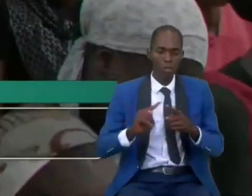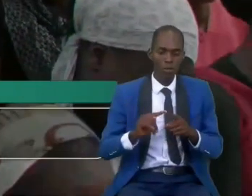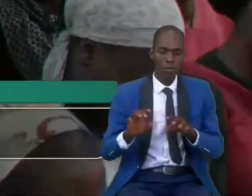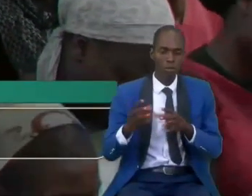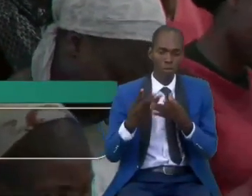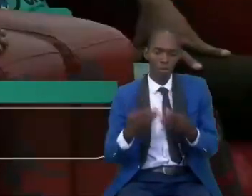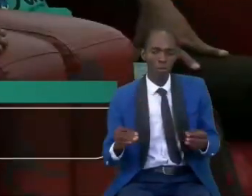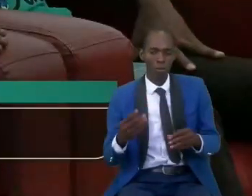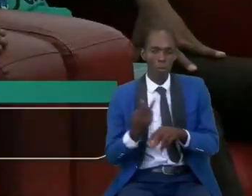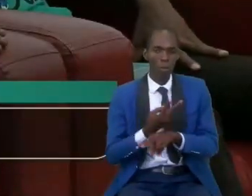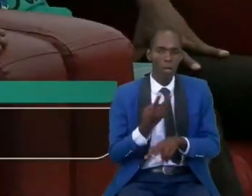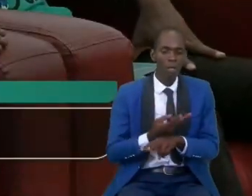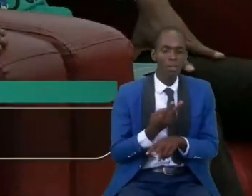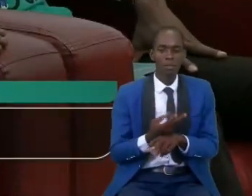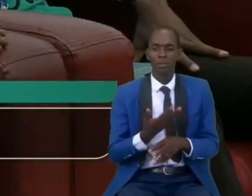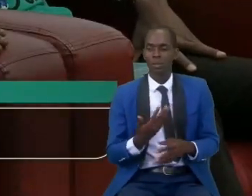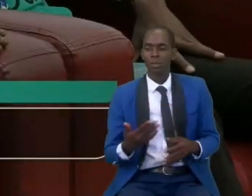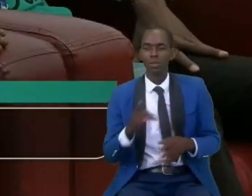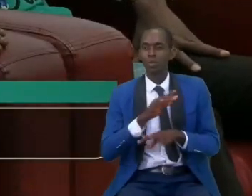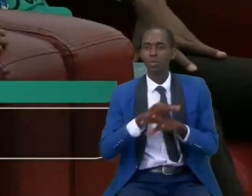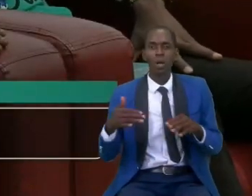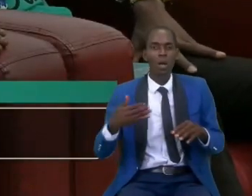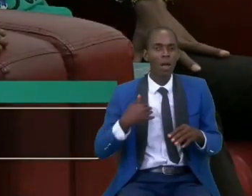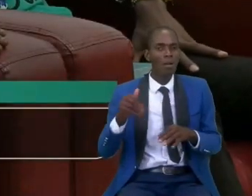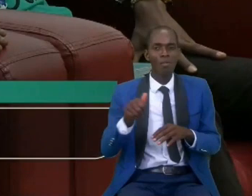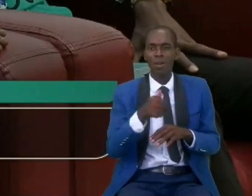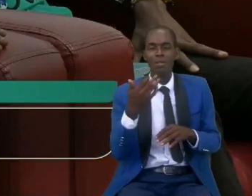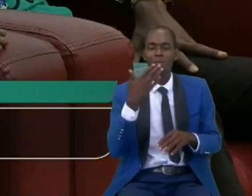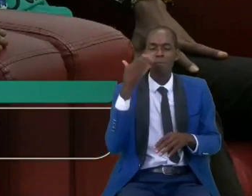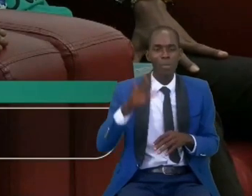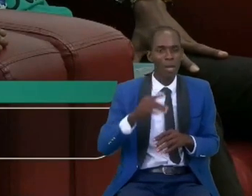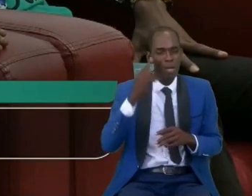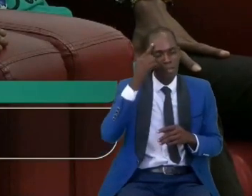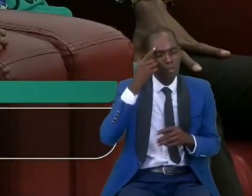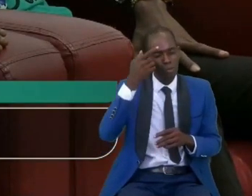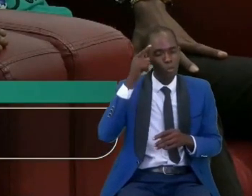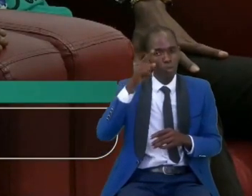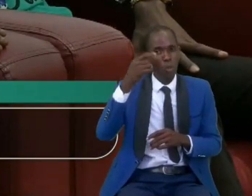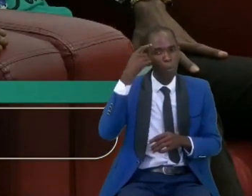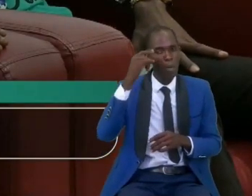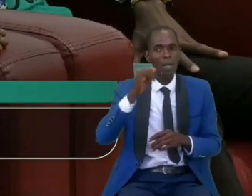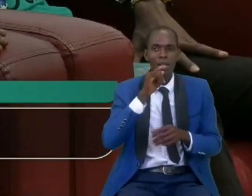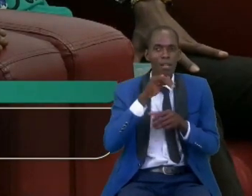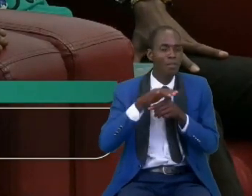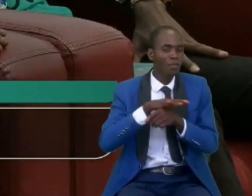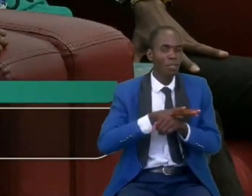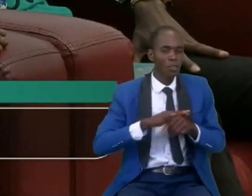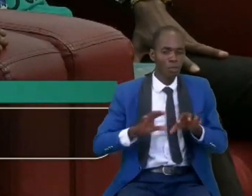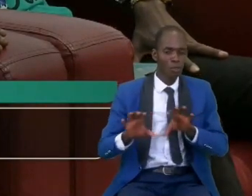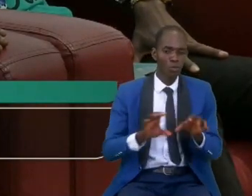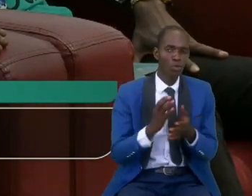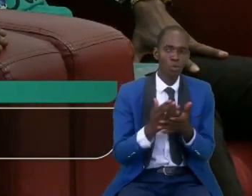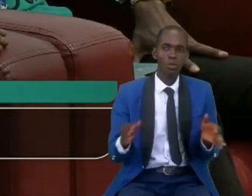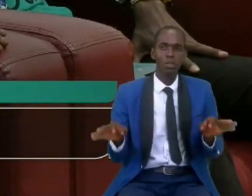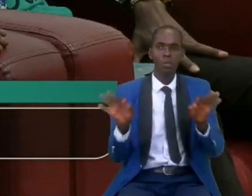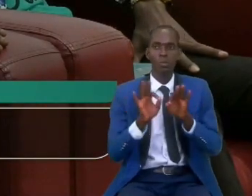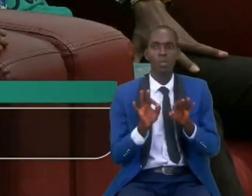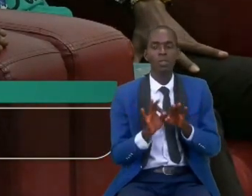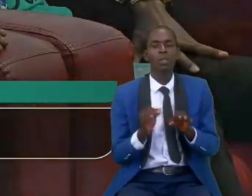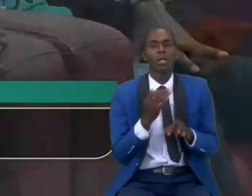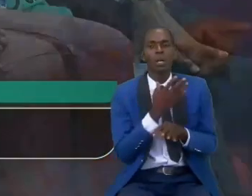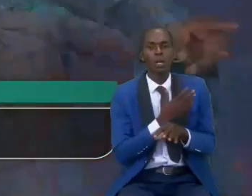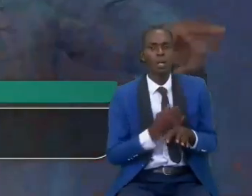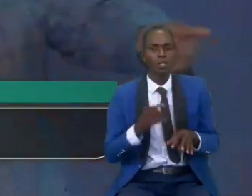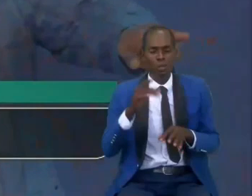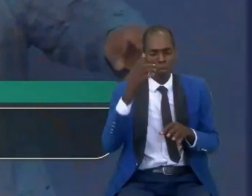come in because you're occupied. You're busy saying this, what's the axiom, what's the theorem, and what do I get from that? How do I